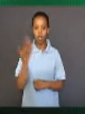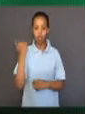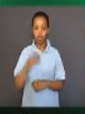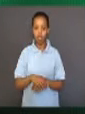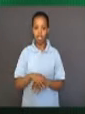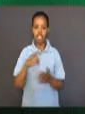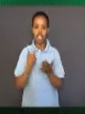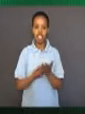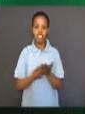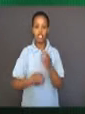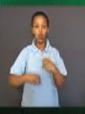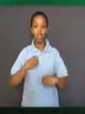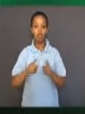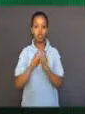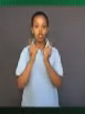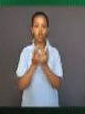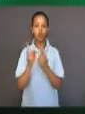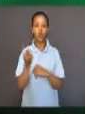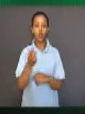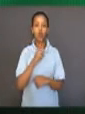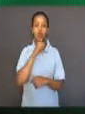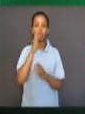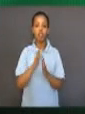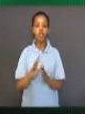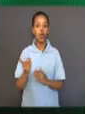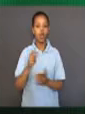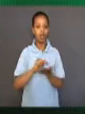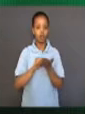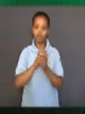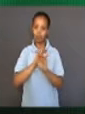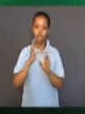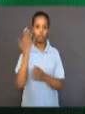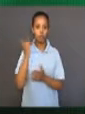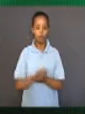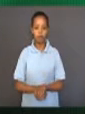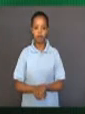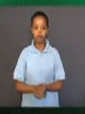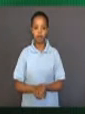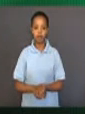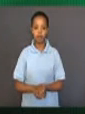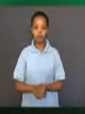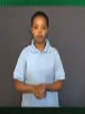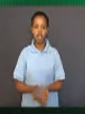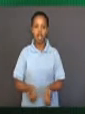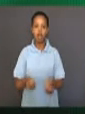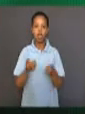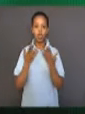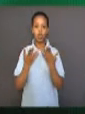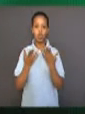organisms that do not have a true nucleus. While most